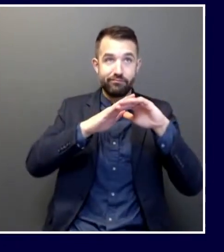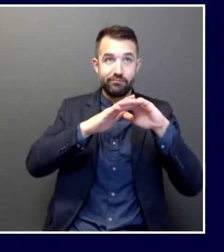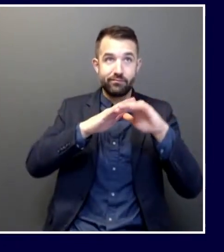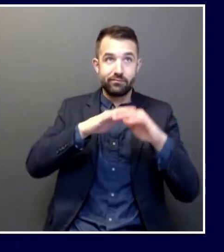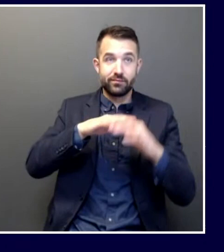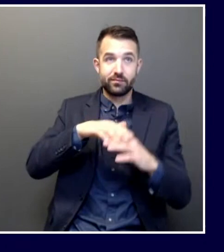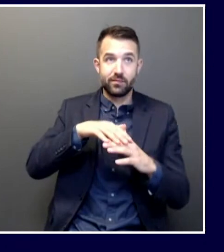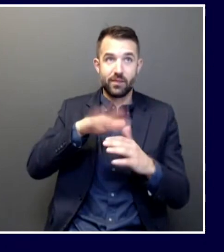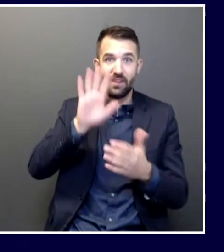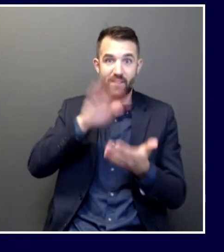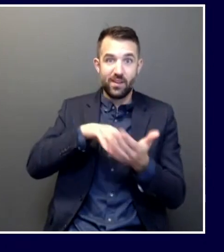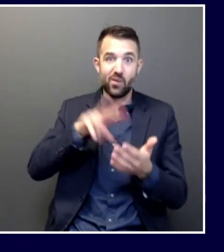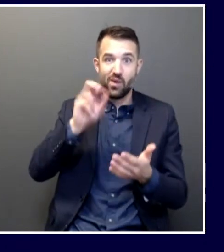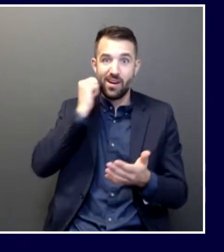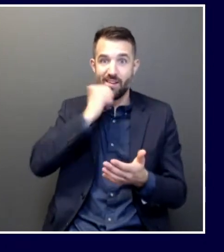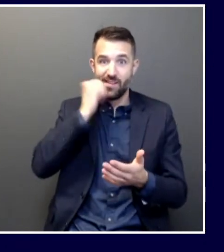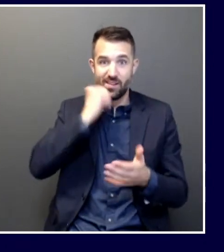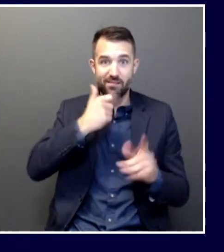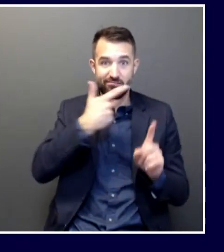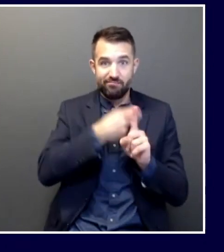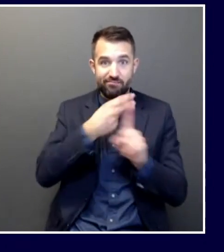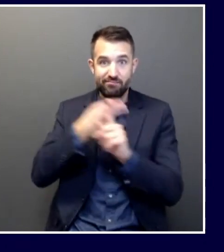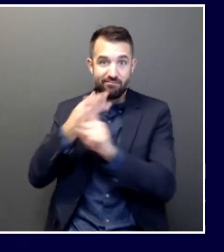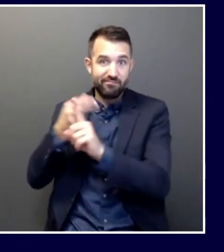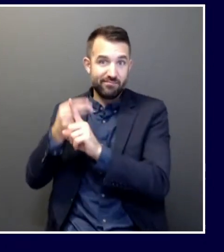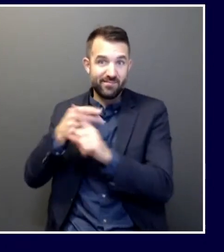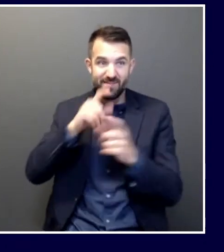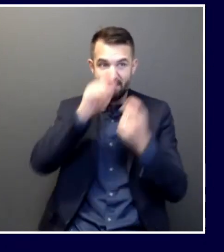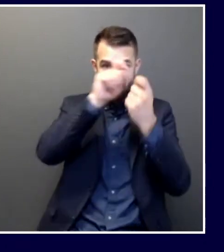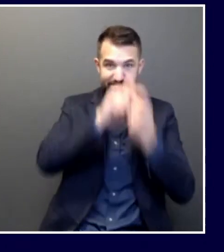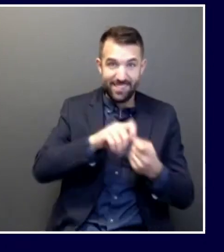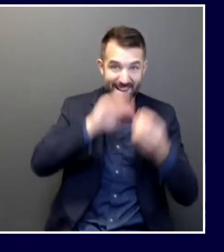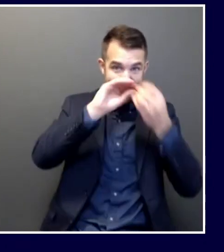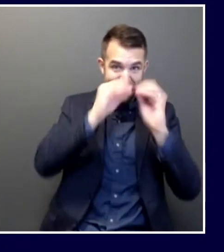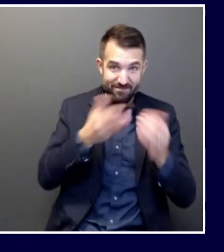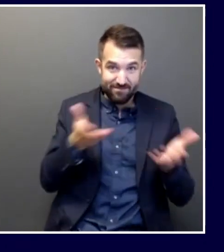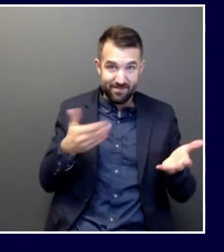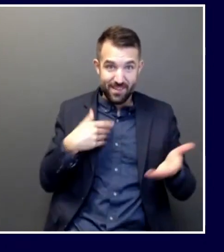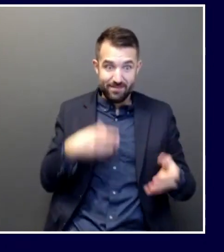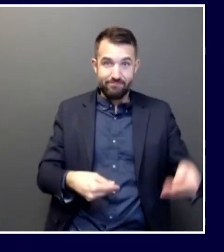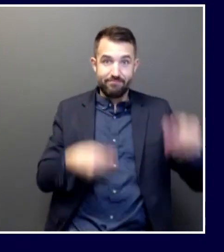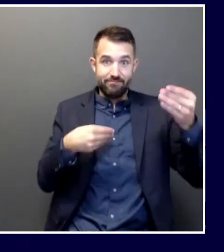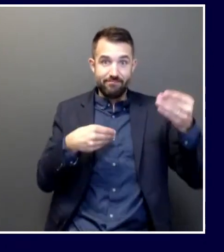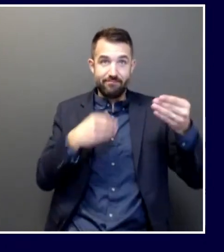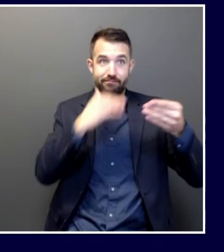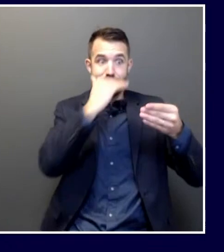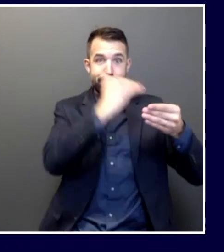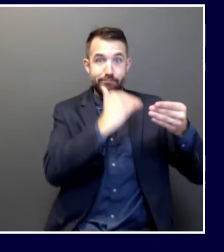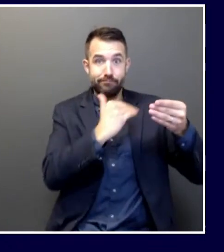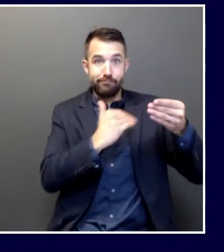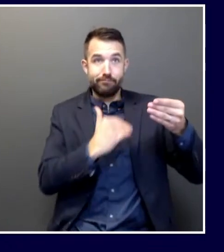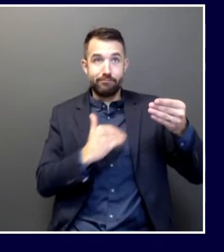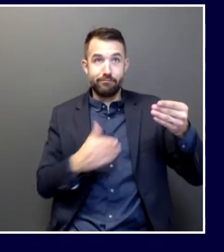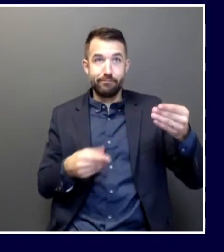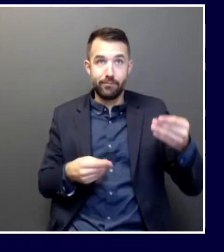sure you've got that. Let me just find it in my notes here. The exact number is